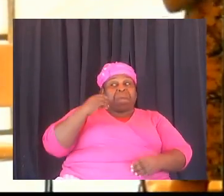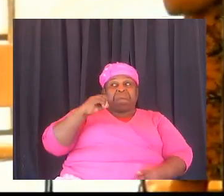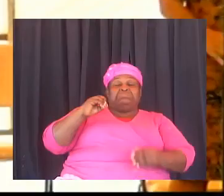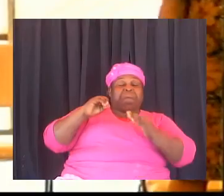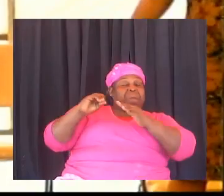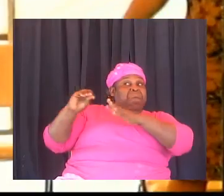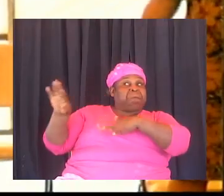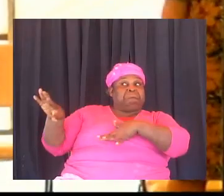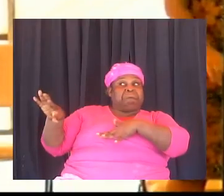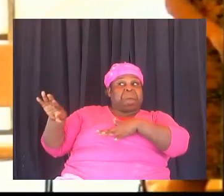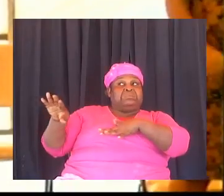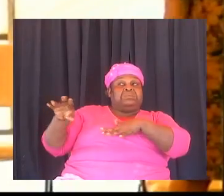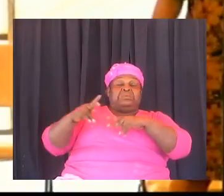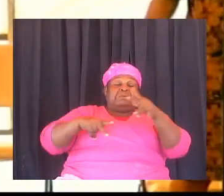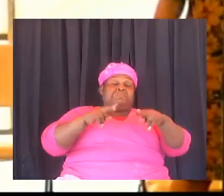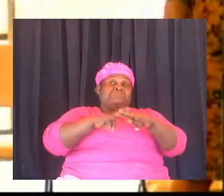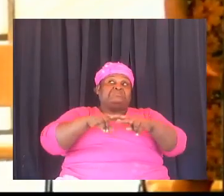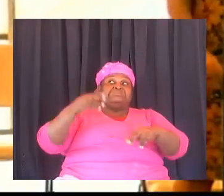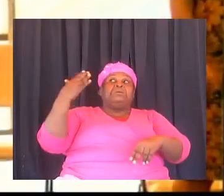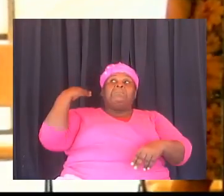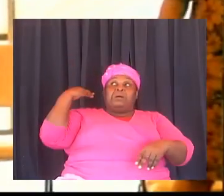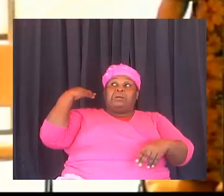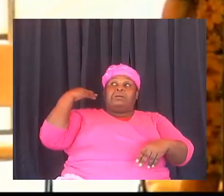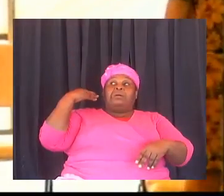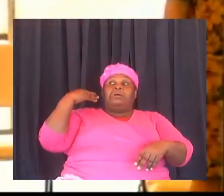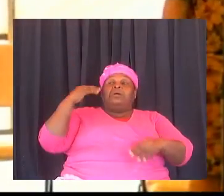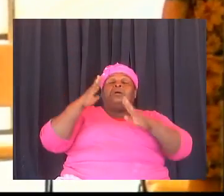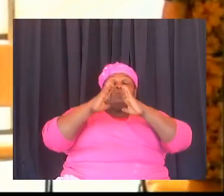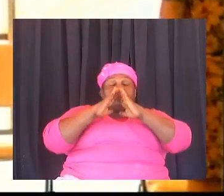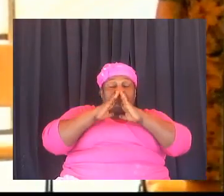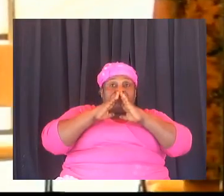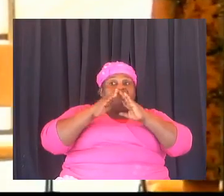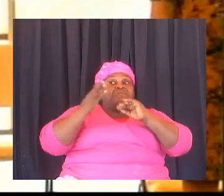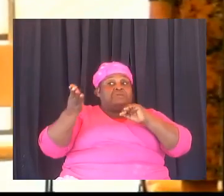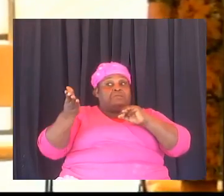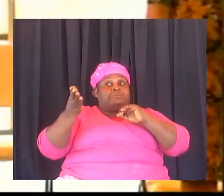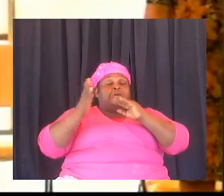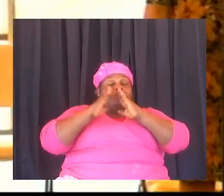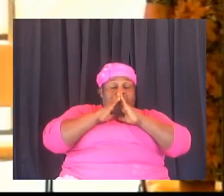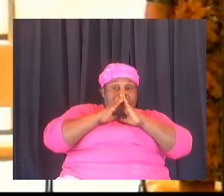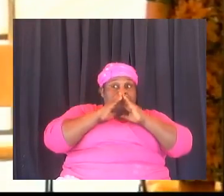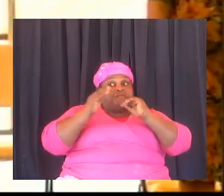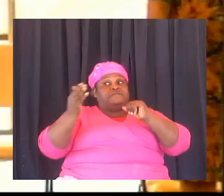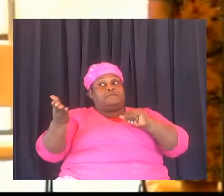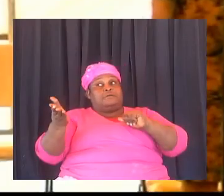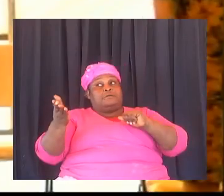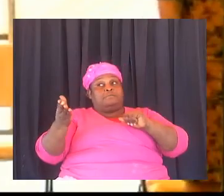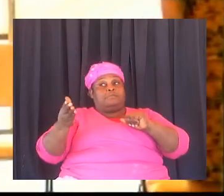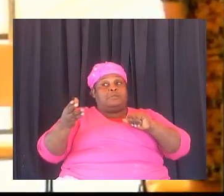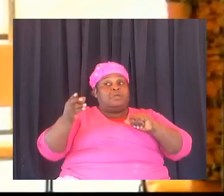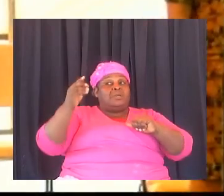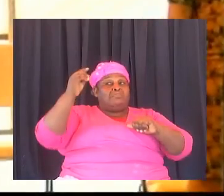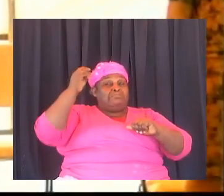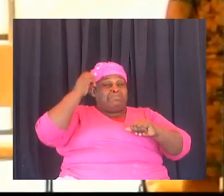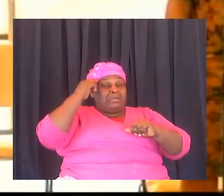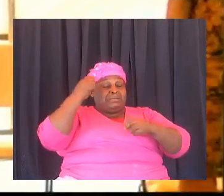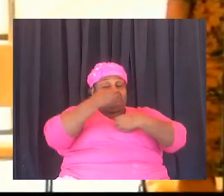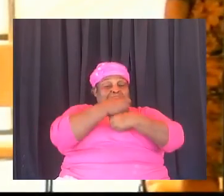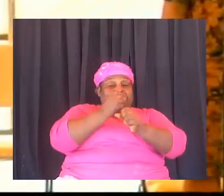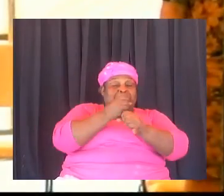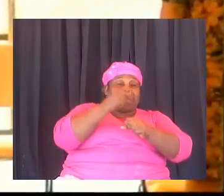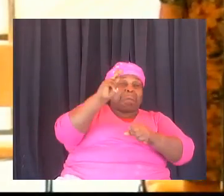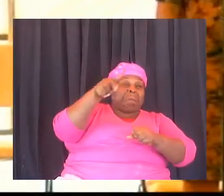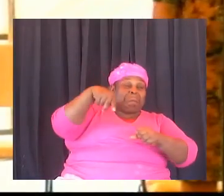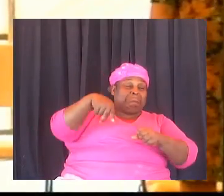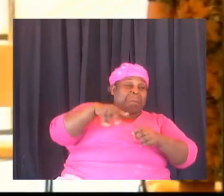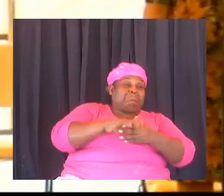for them. Pray for them. Pray for them. And I've learned that over the years. pray for them. Their minds are made up. And